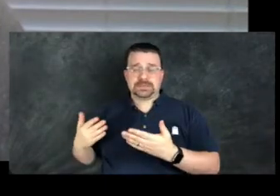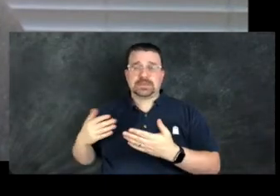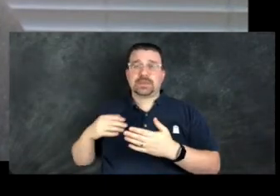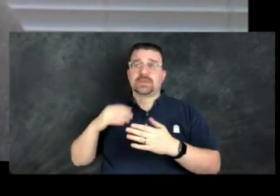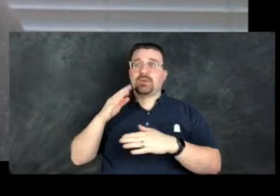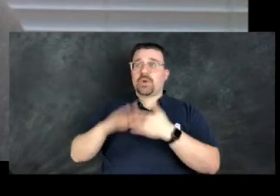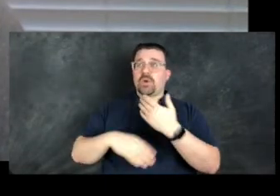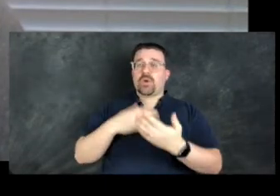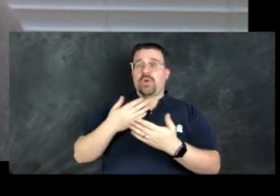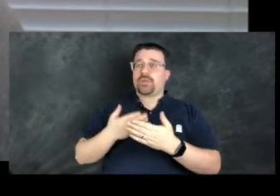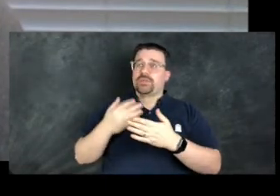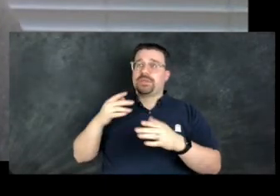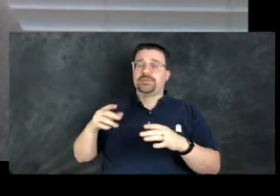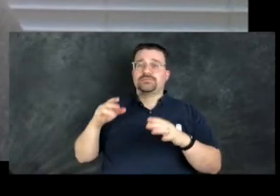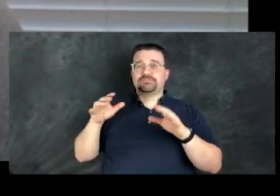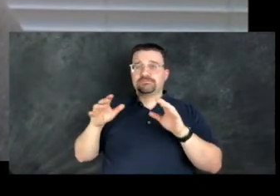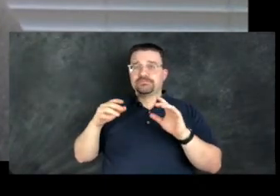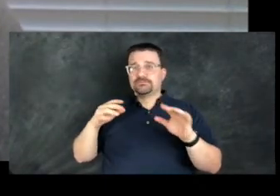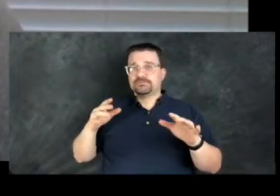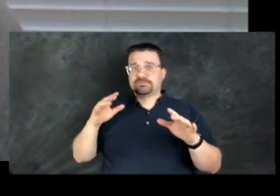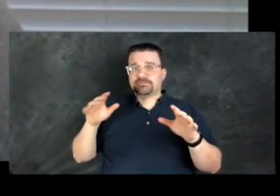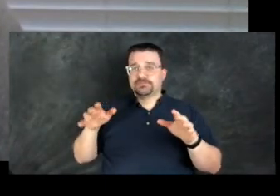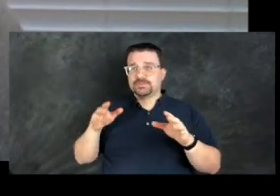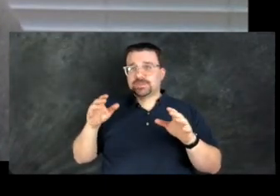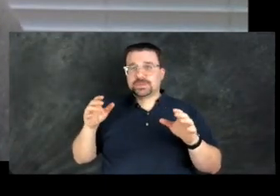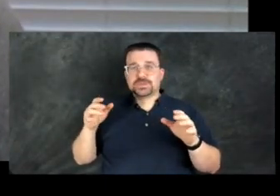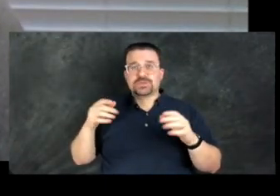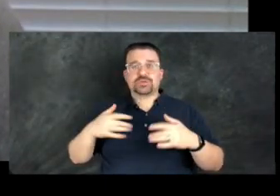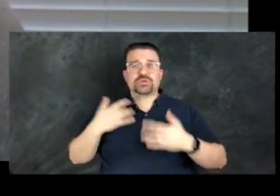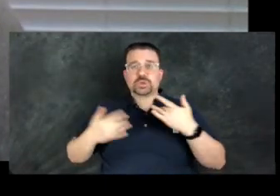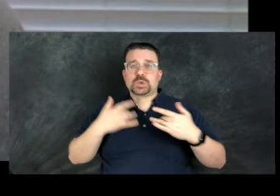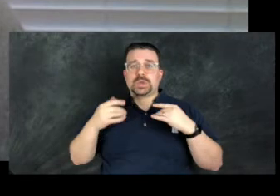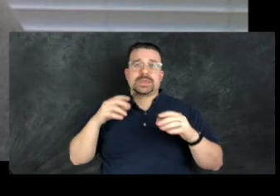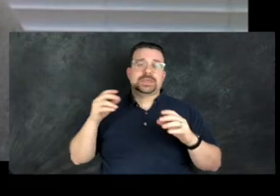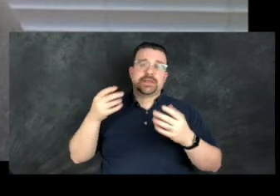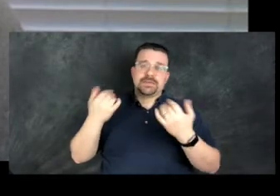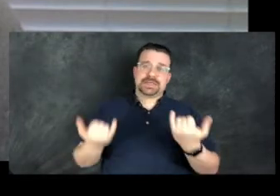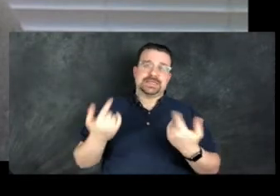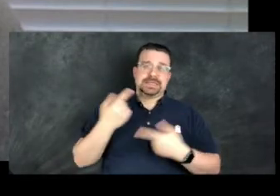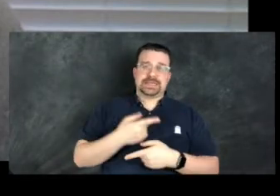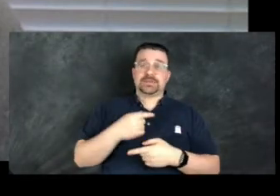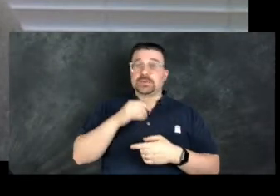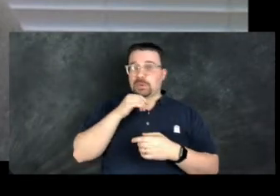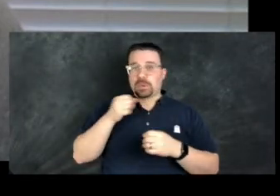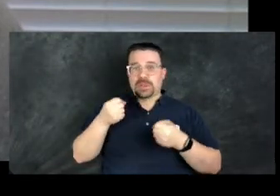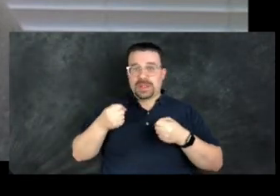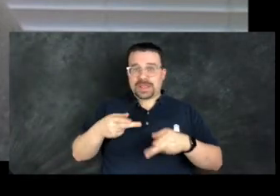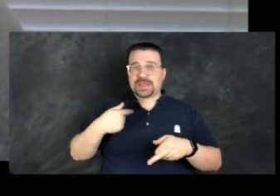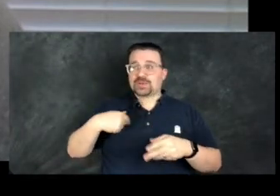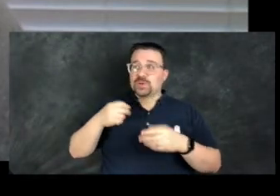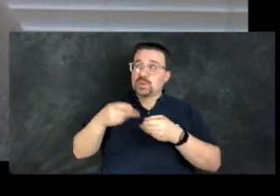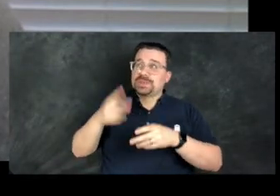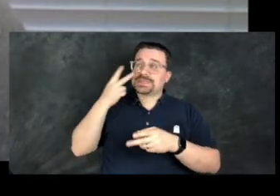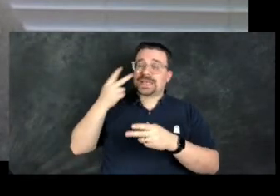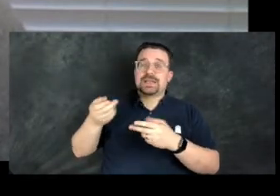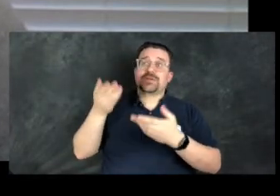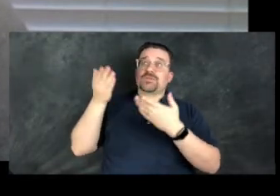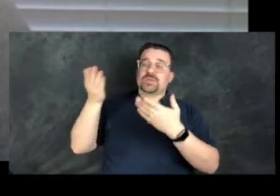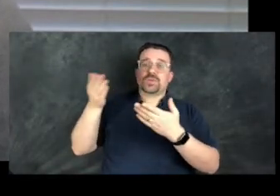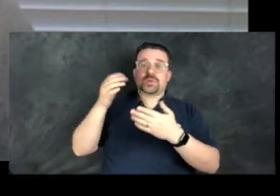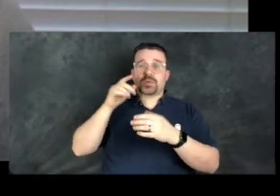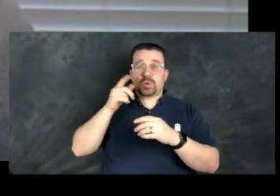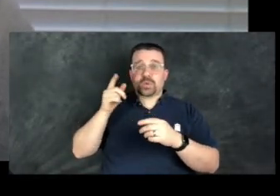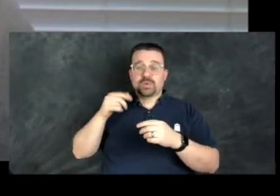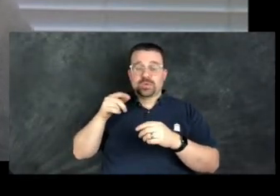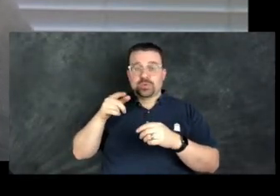all the jostling and jingling of these days. Do not let us lose sight of you or those whom